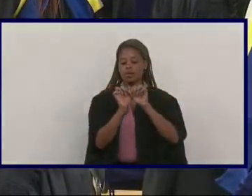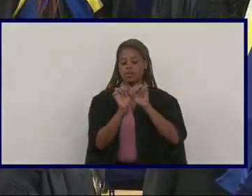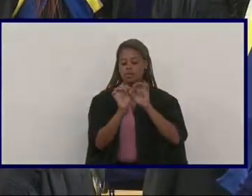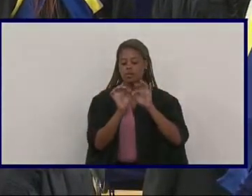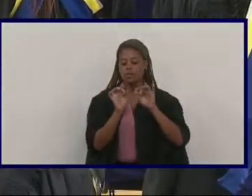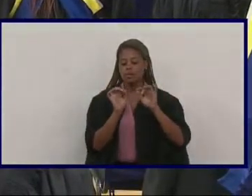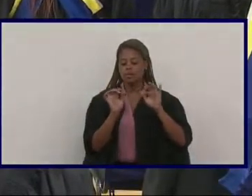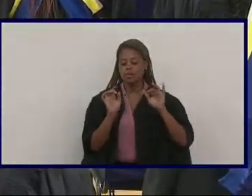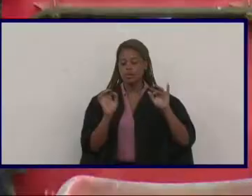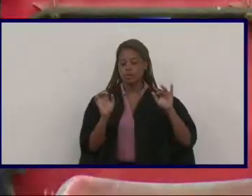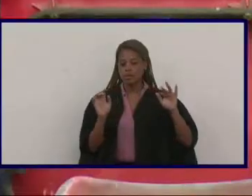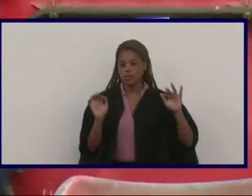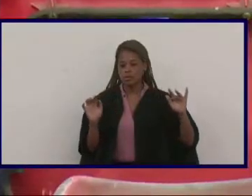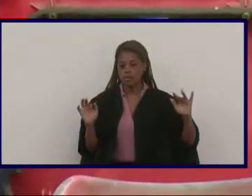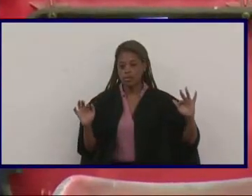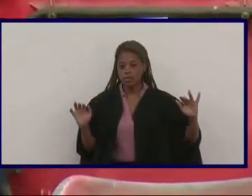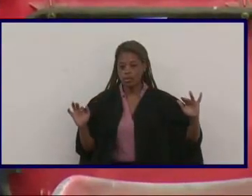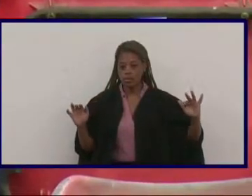waar de